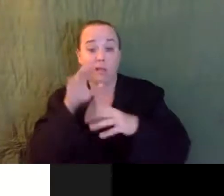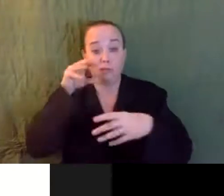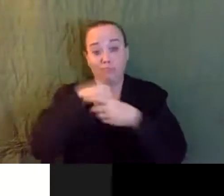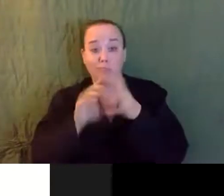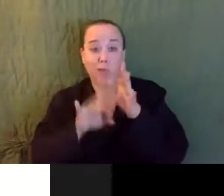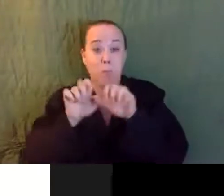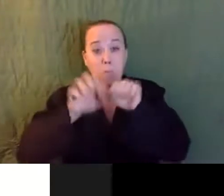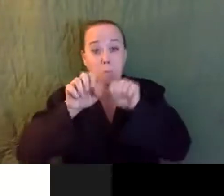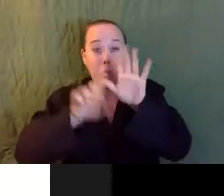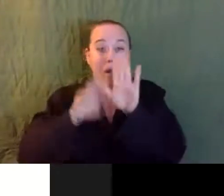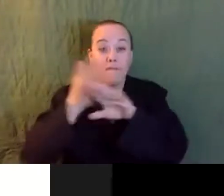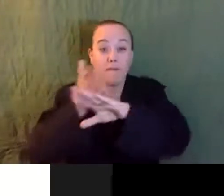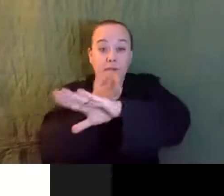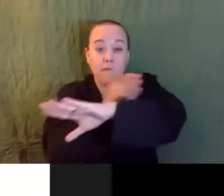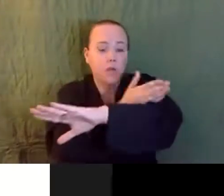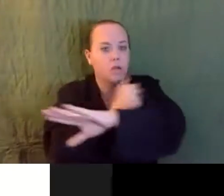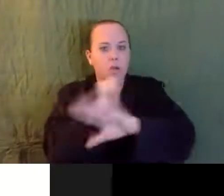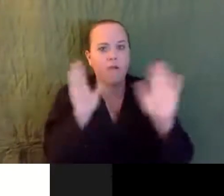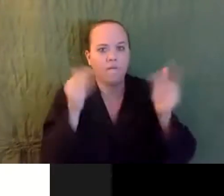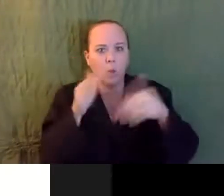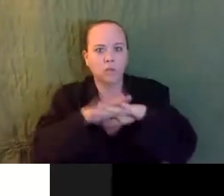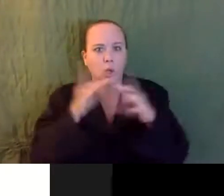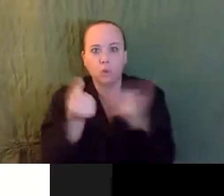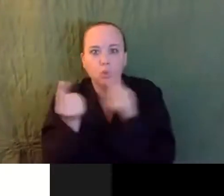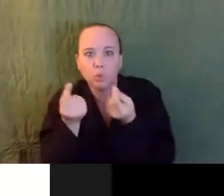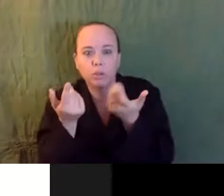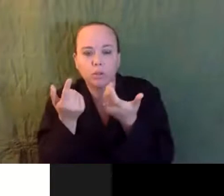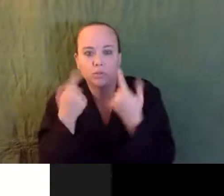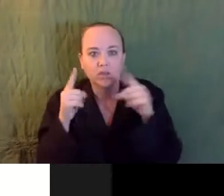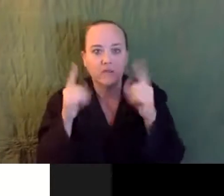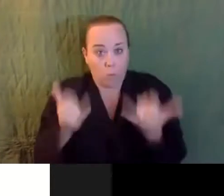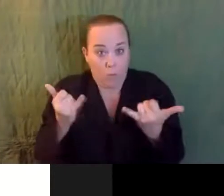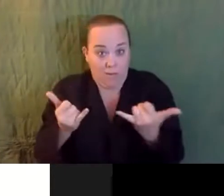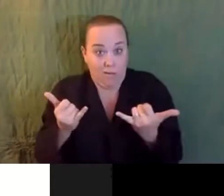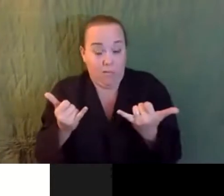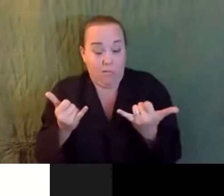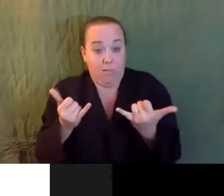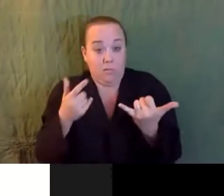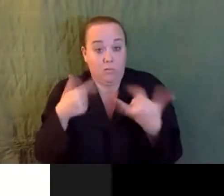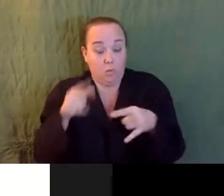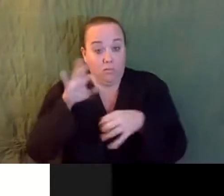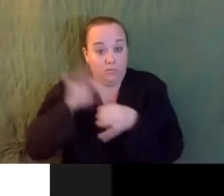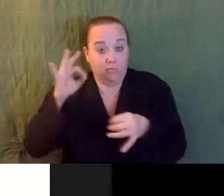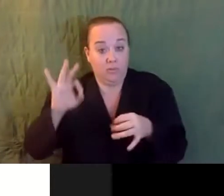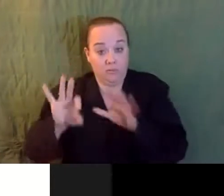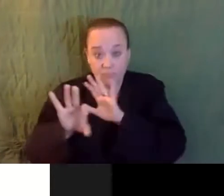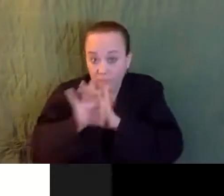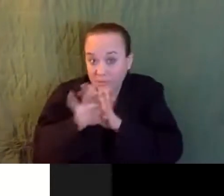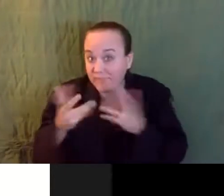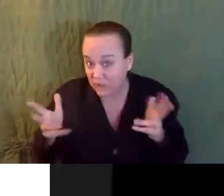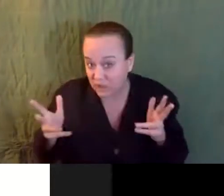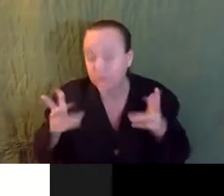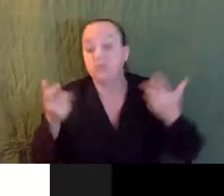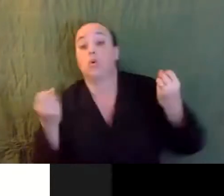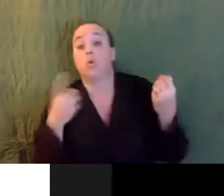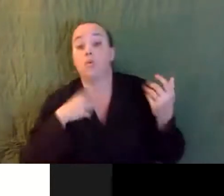climb the ladder, and they're not focusing on what they can be successful at in their time, as an elected at that level. So, I mean,